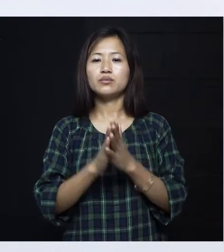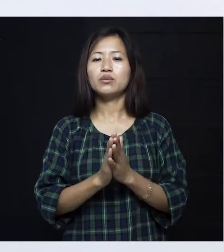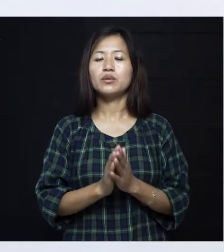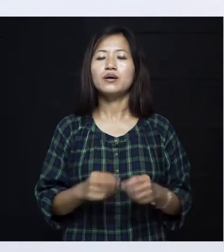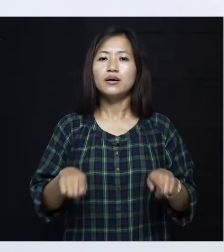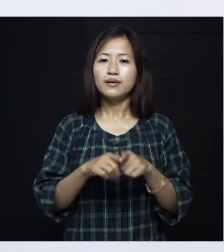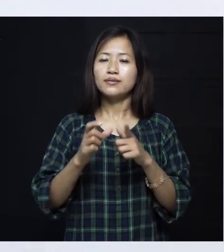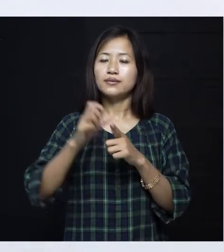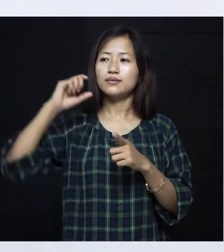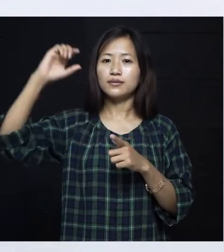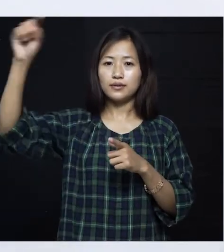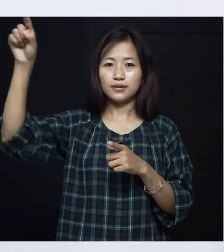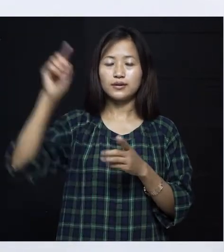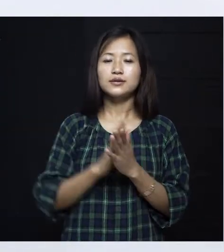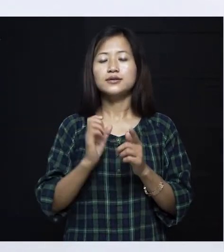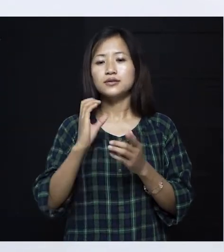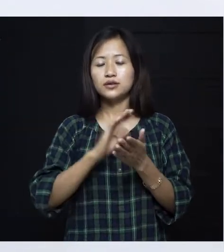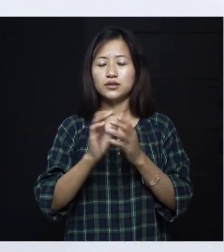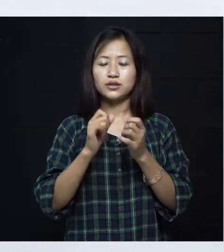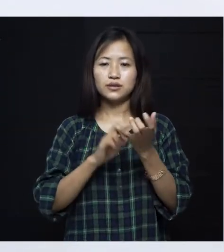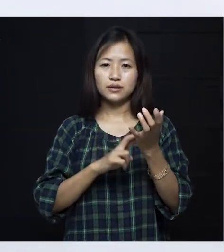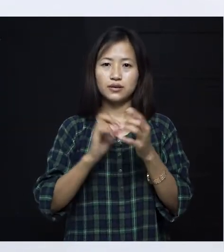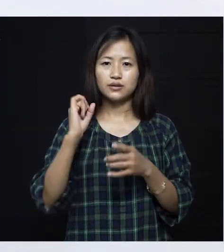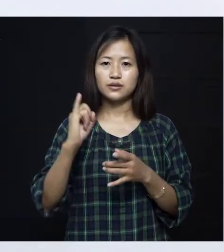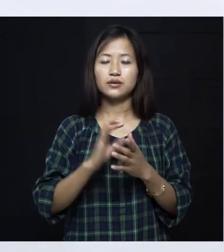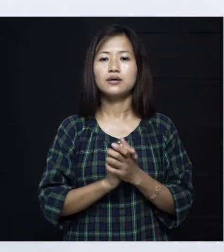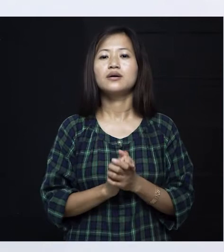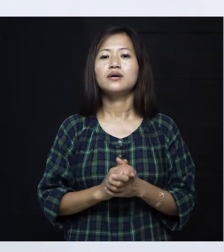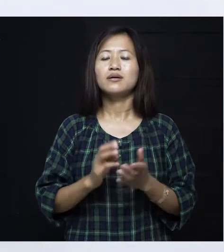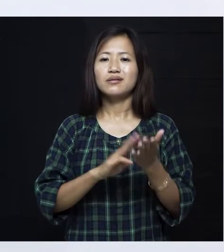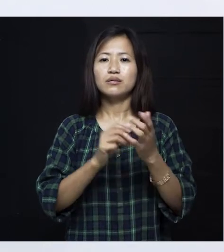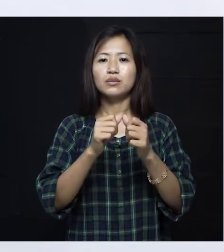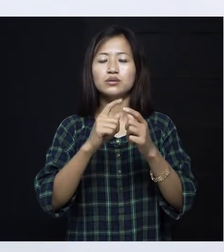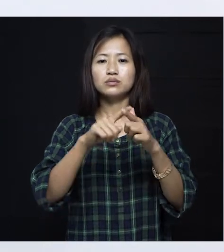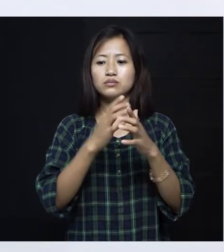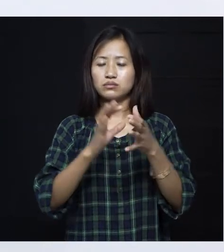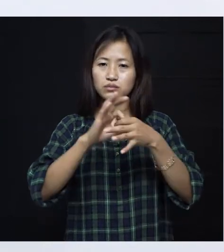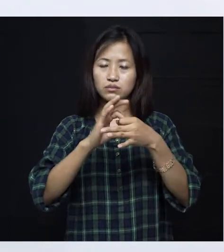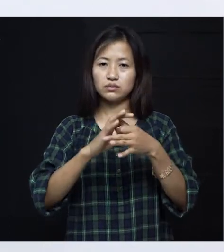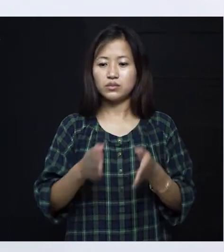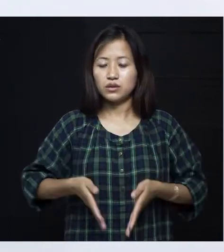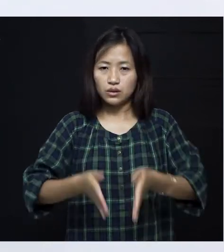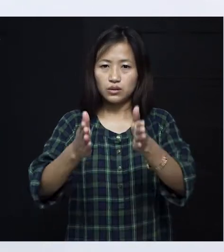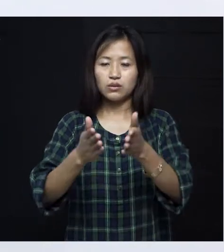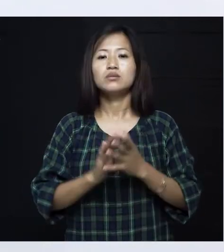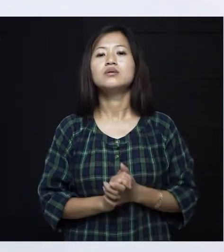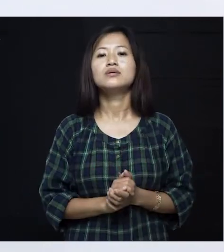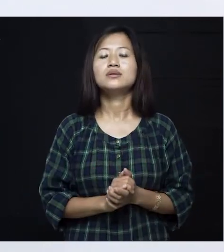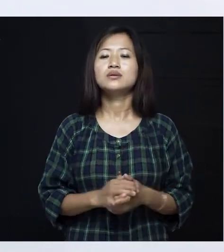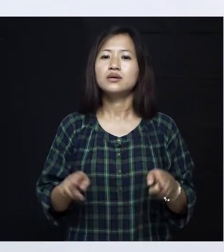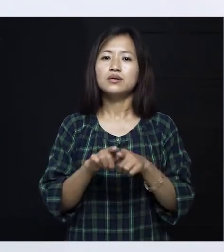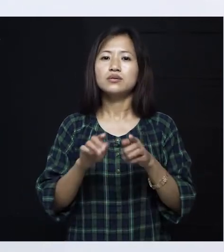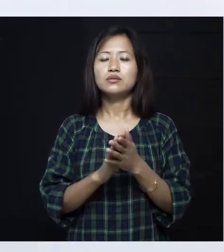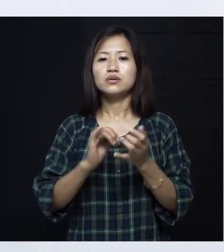Delhi, Chennai and Kolkata. Those three major cities which have been connected by the roads, those roads are called